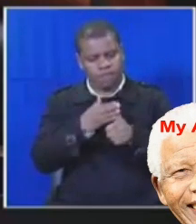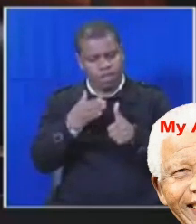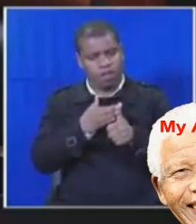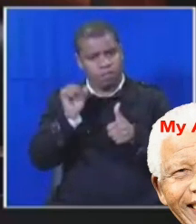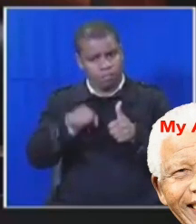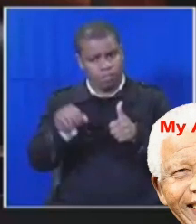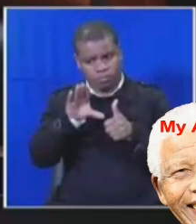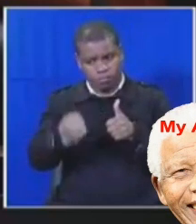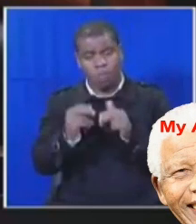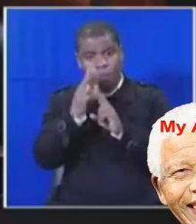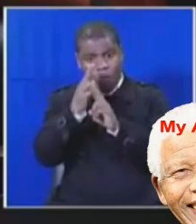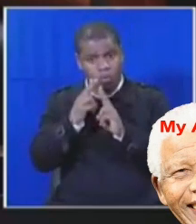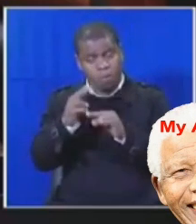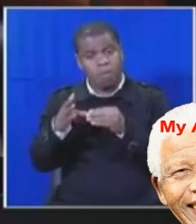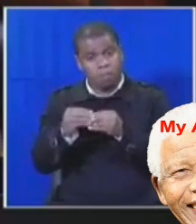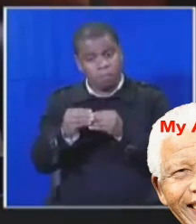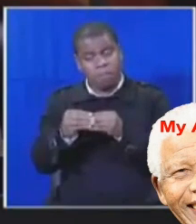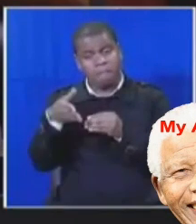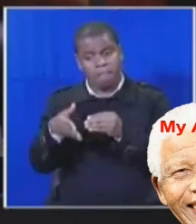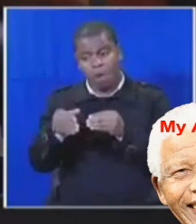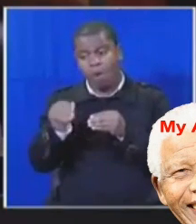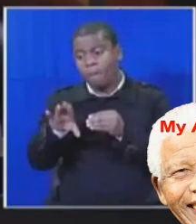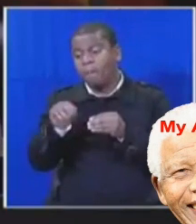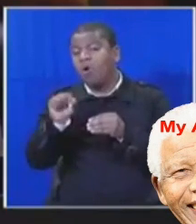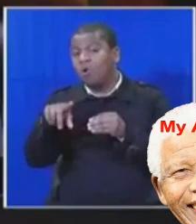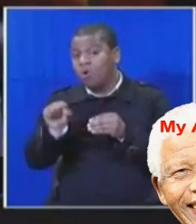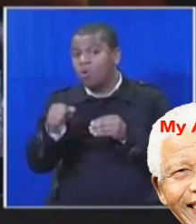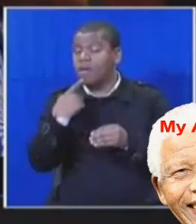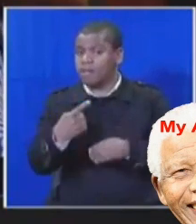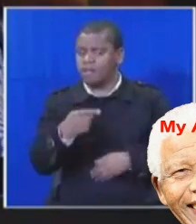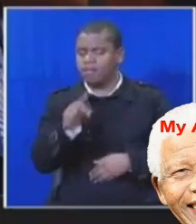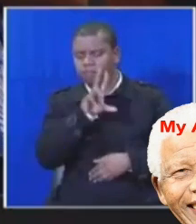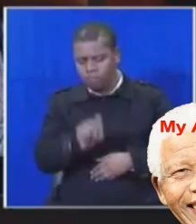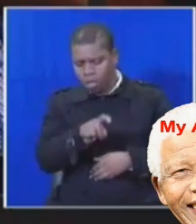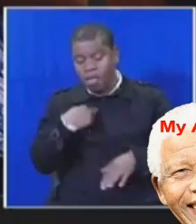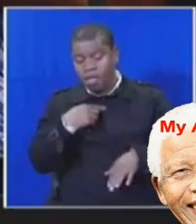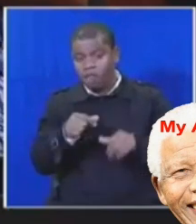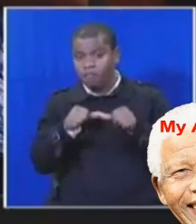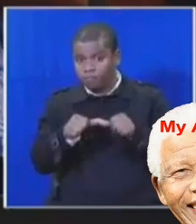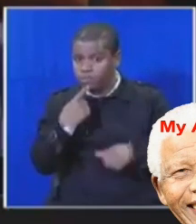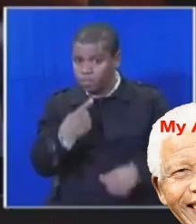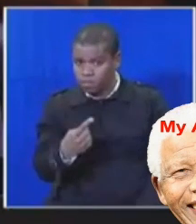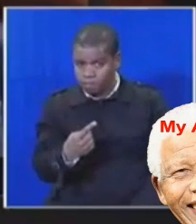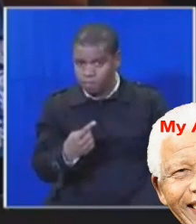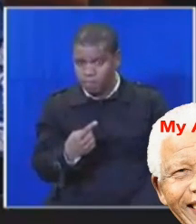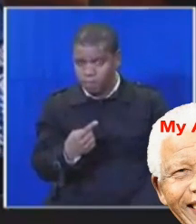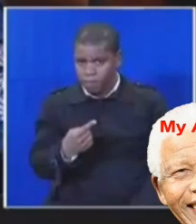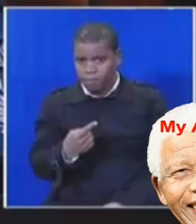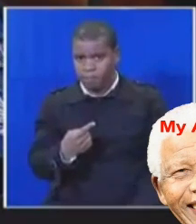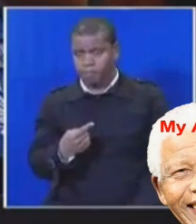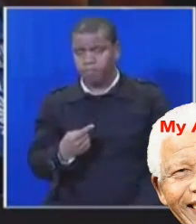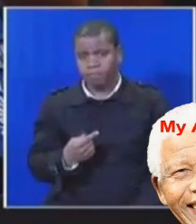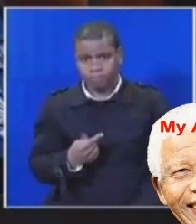whether Honorable Honorable Bongo, as it was alleged, whether he mentioned that Honorable Malima